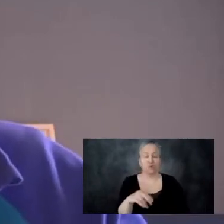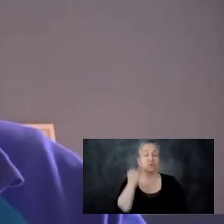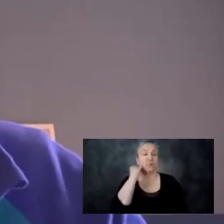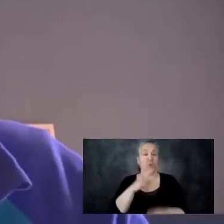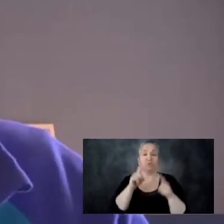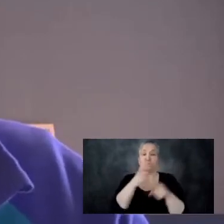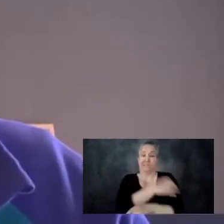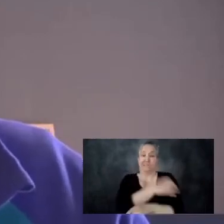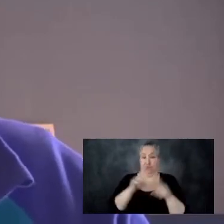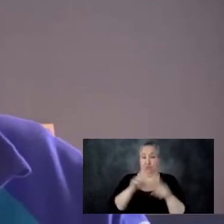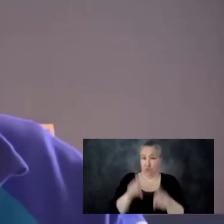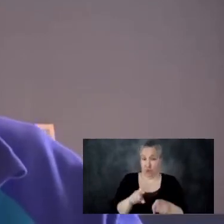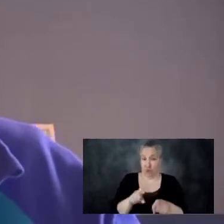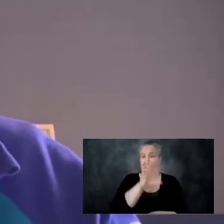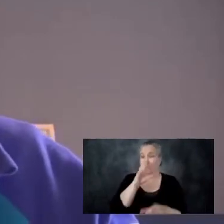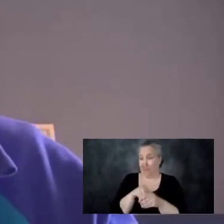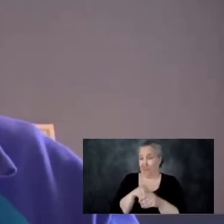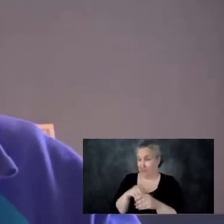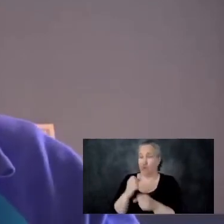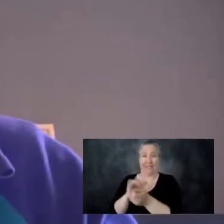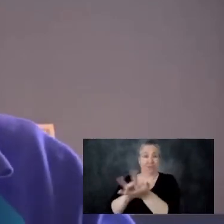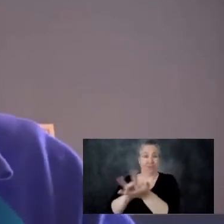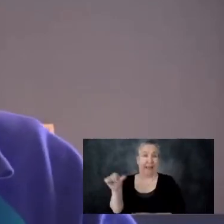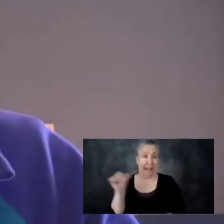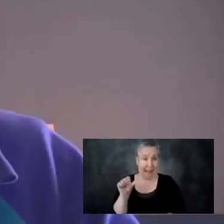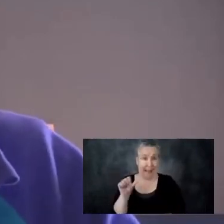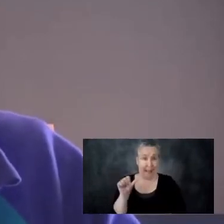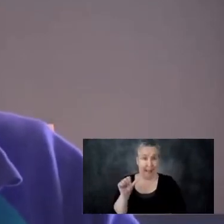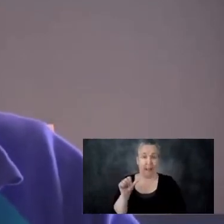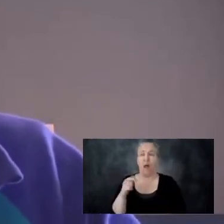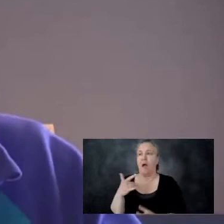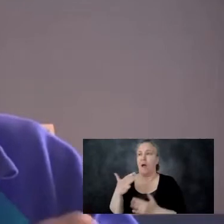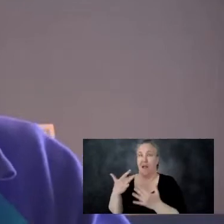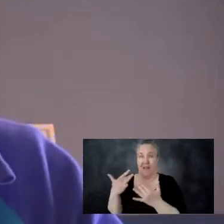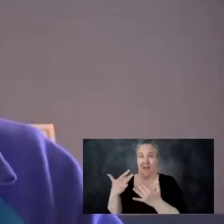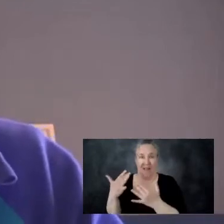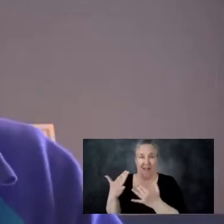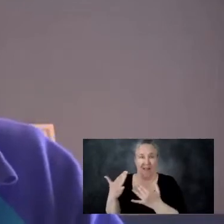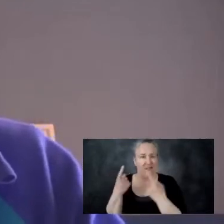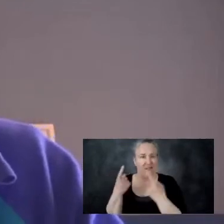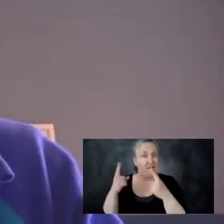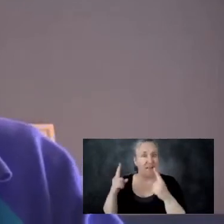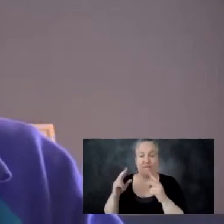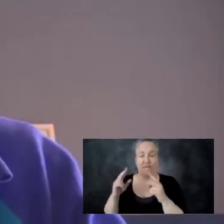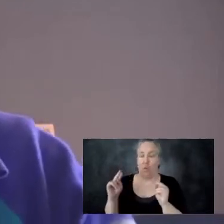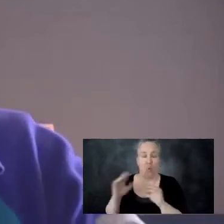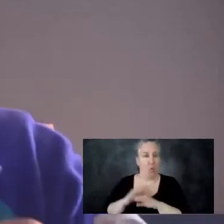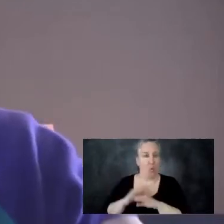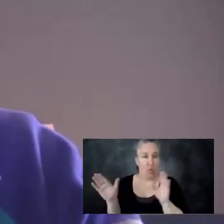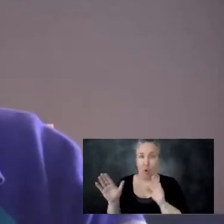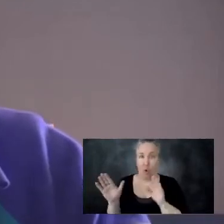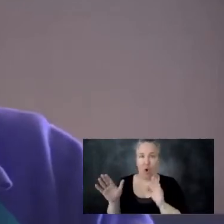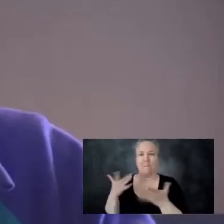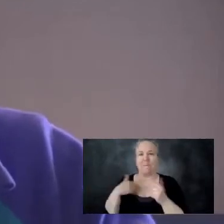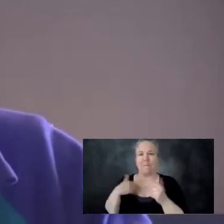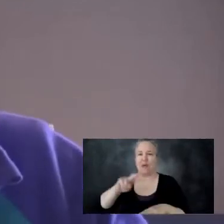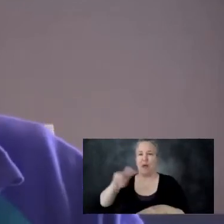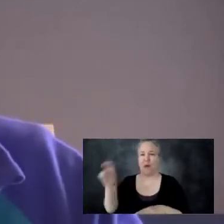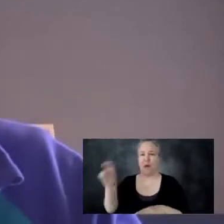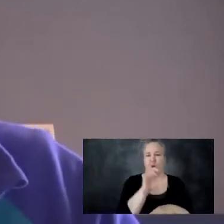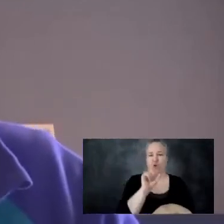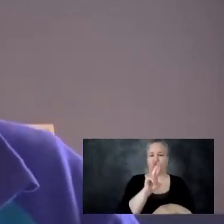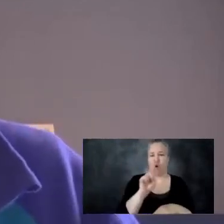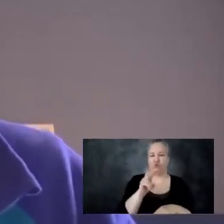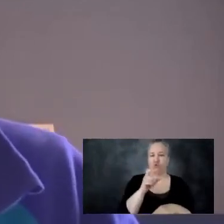and you get drug A, after that drug stops being effective, you might be allowed to cross over to drug B.